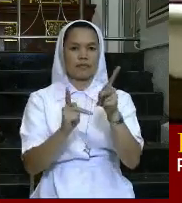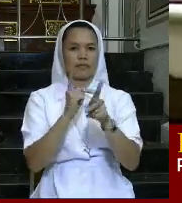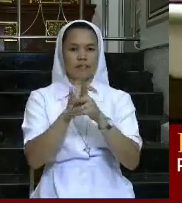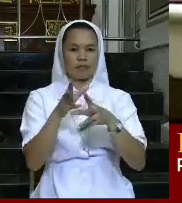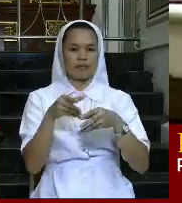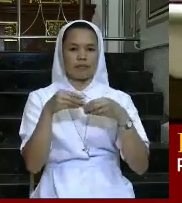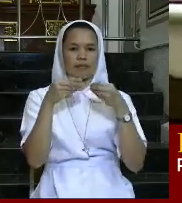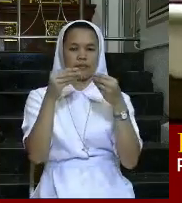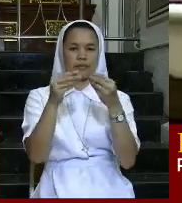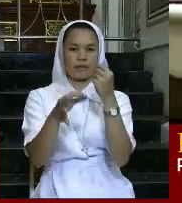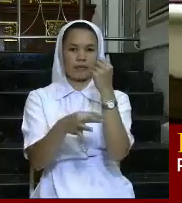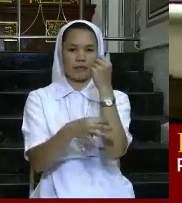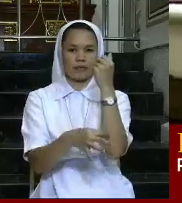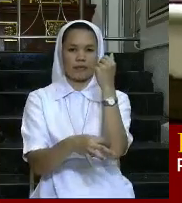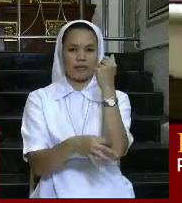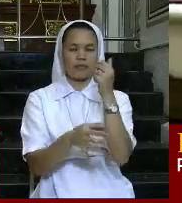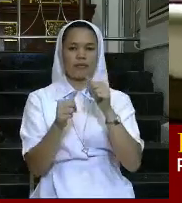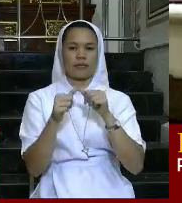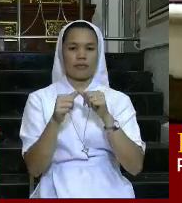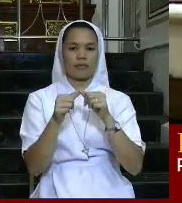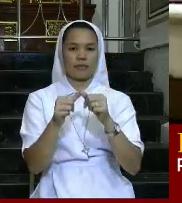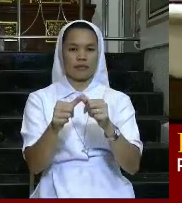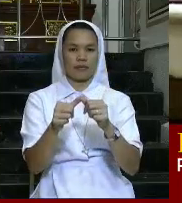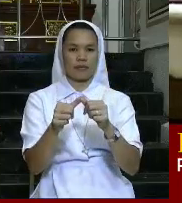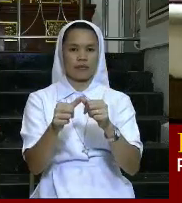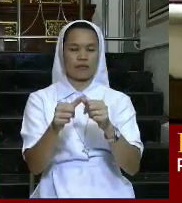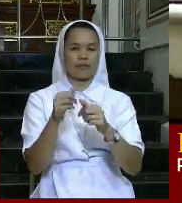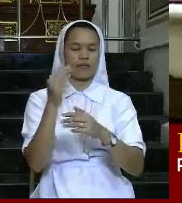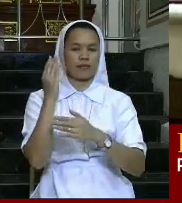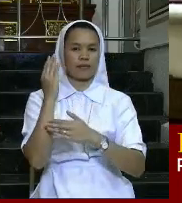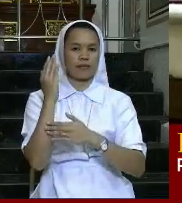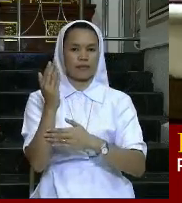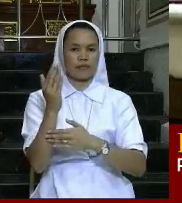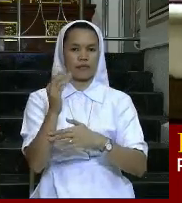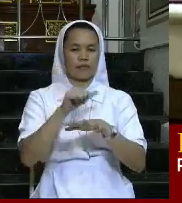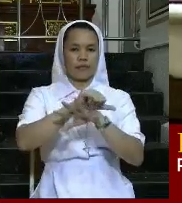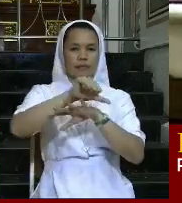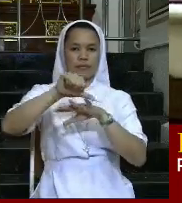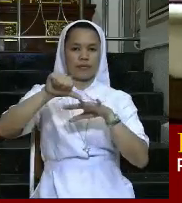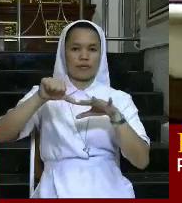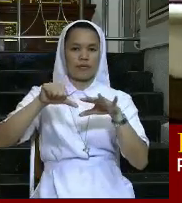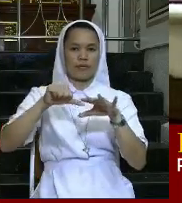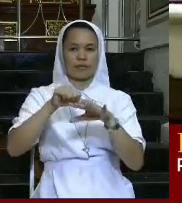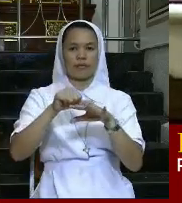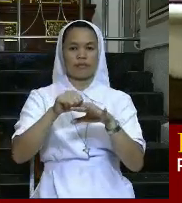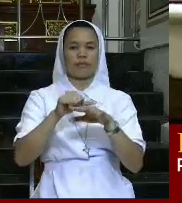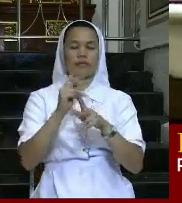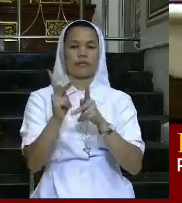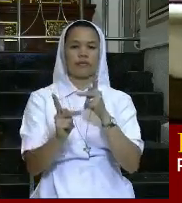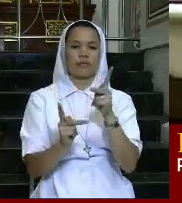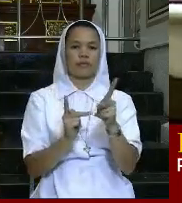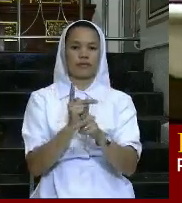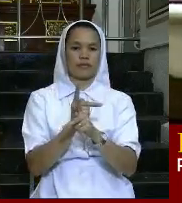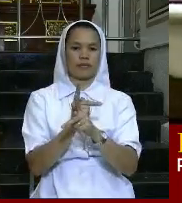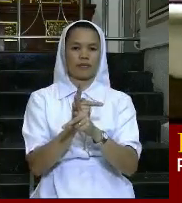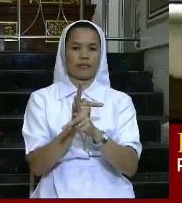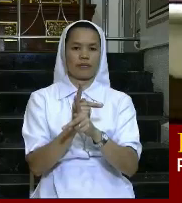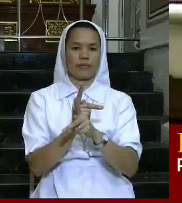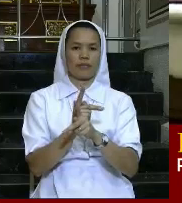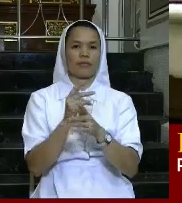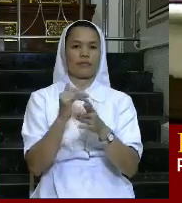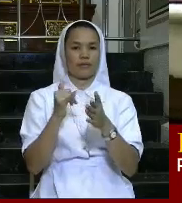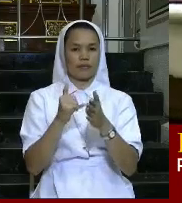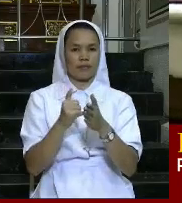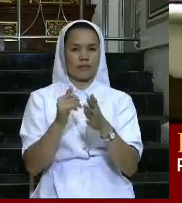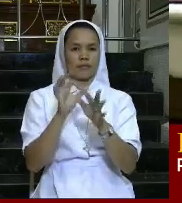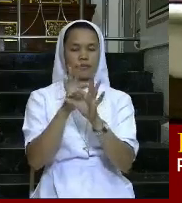foundation for the continuation in strength of the church among lay faithful. It is a